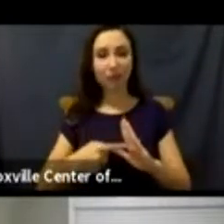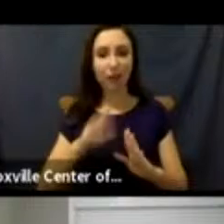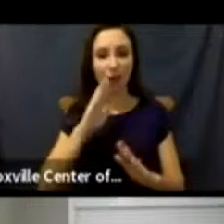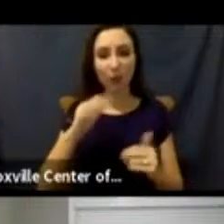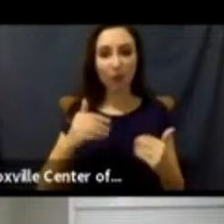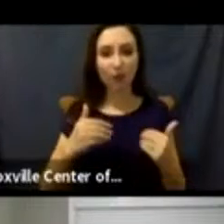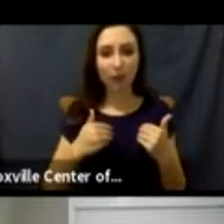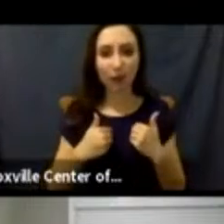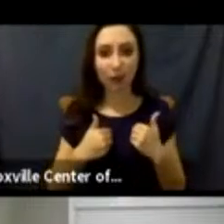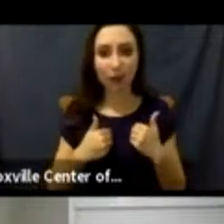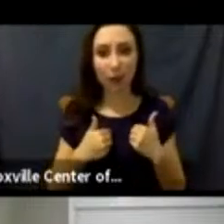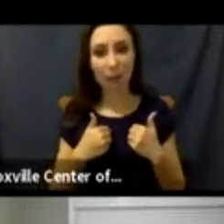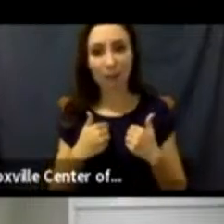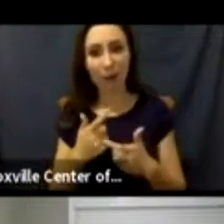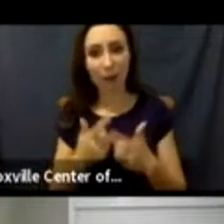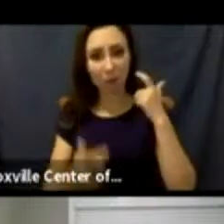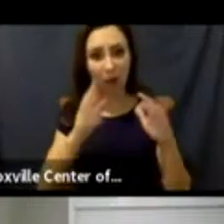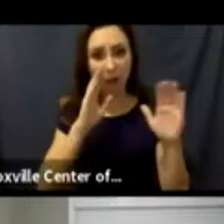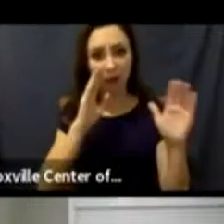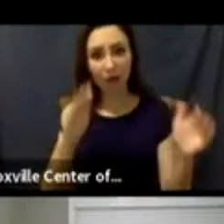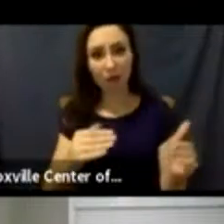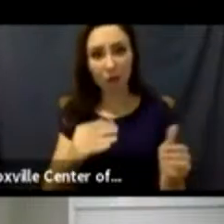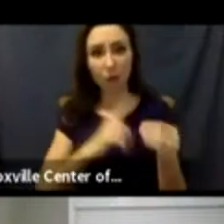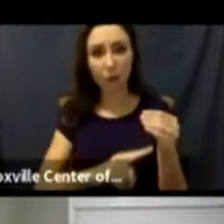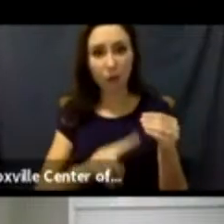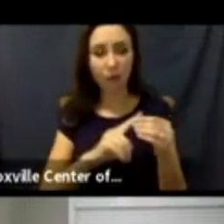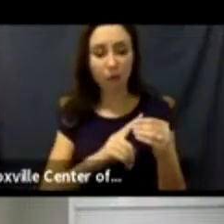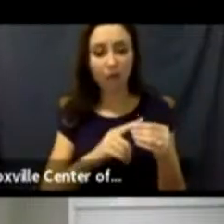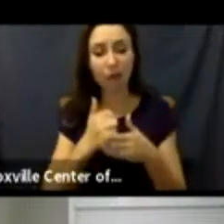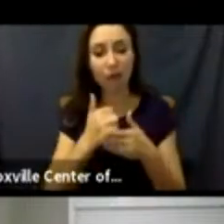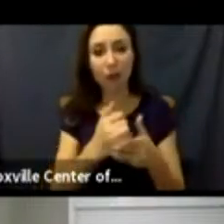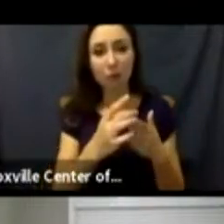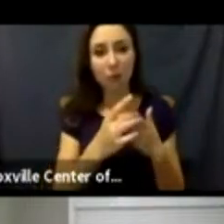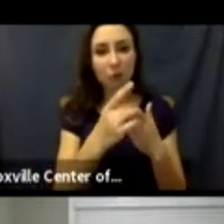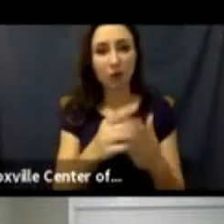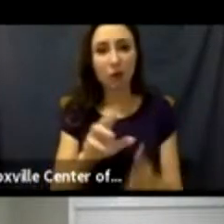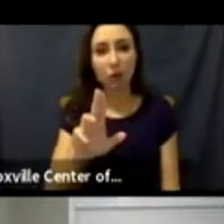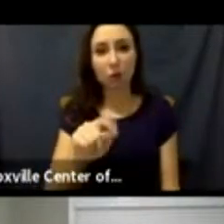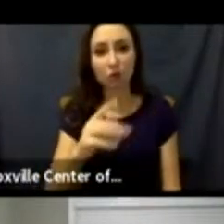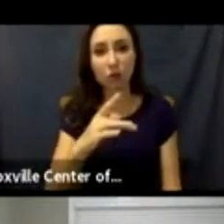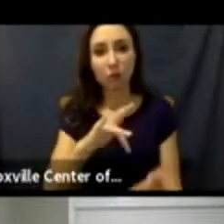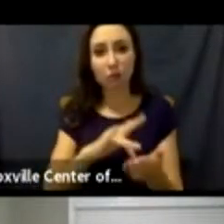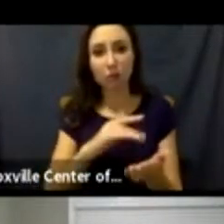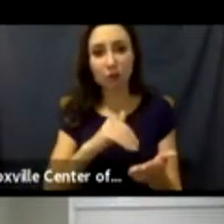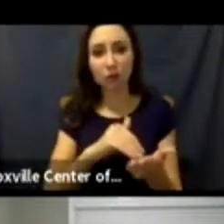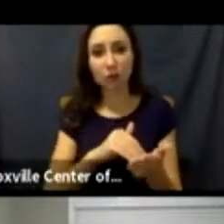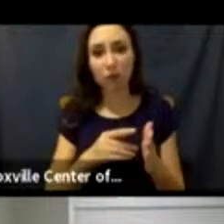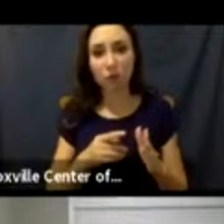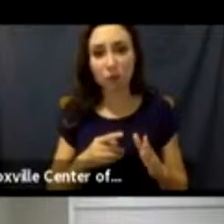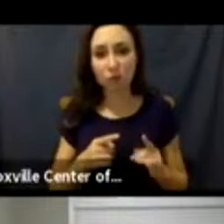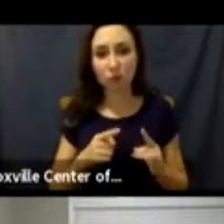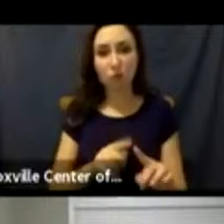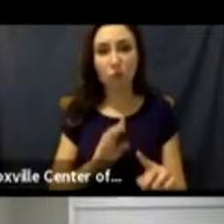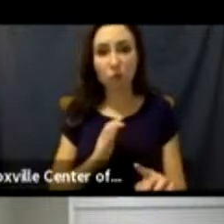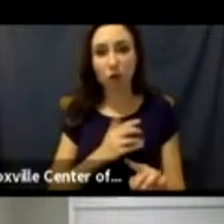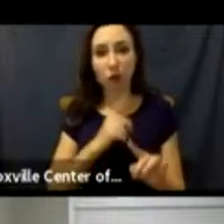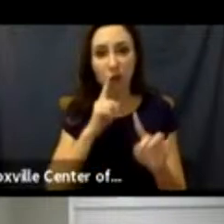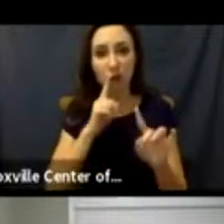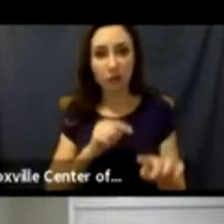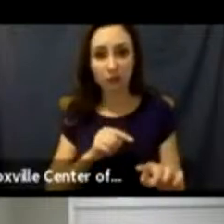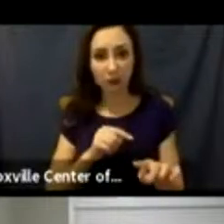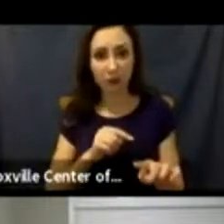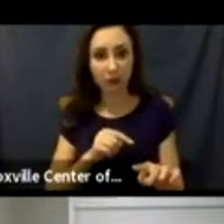primary focus is going to be on helping to guide UT Medical Center through our response. And